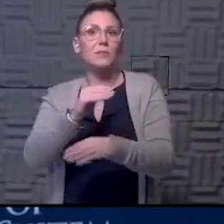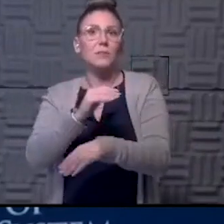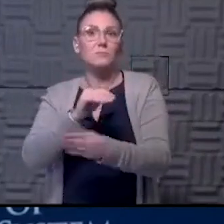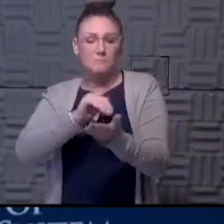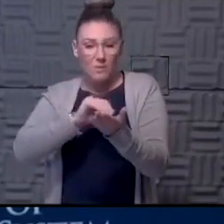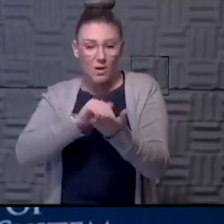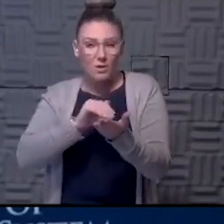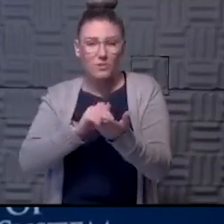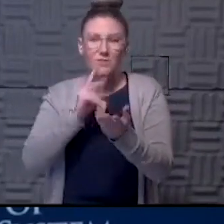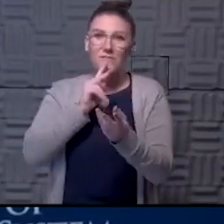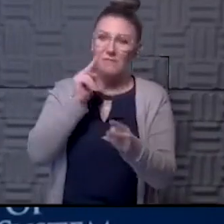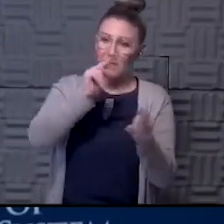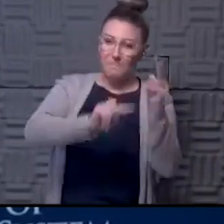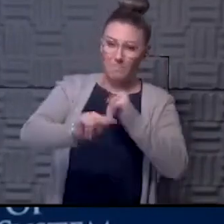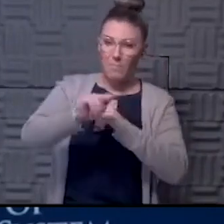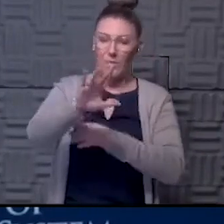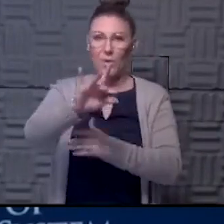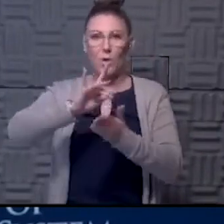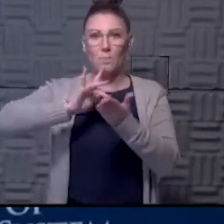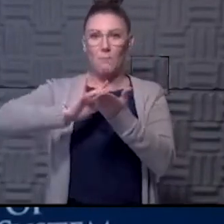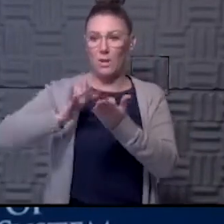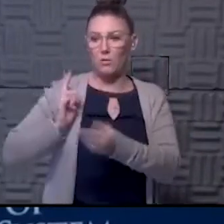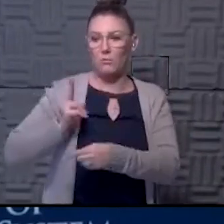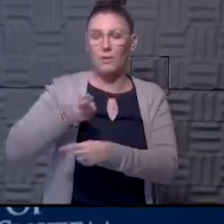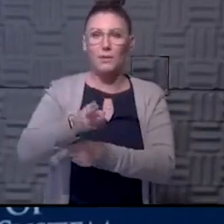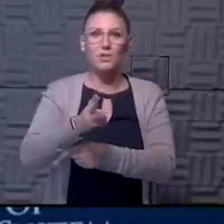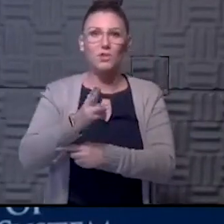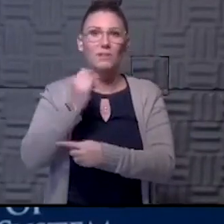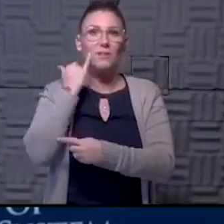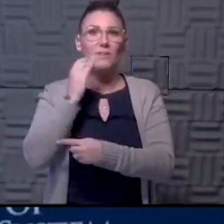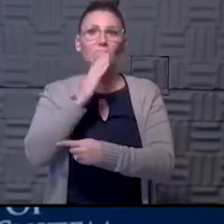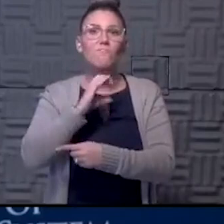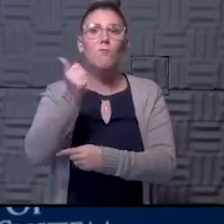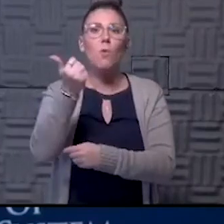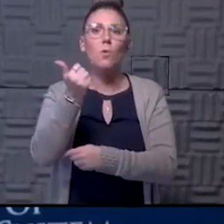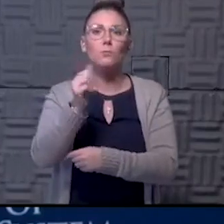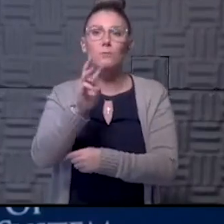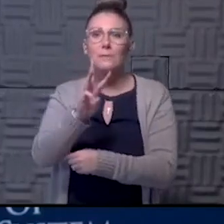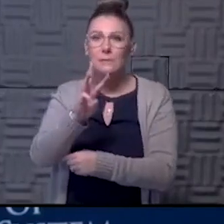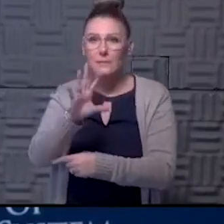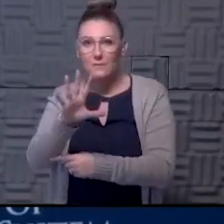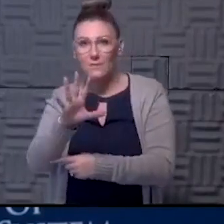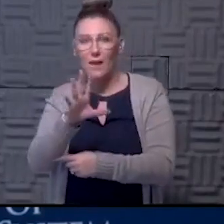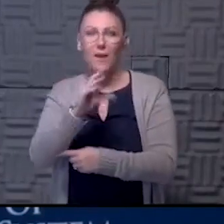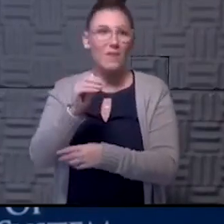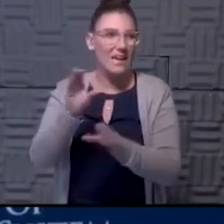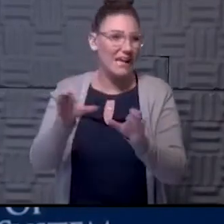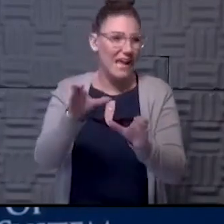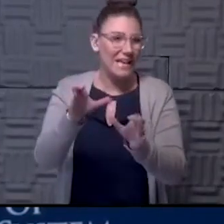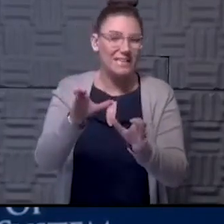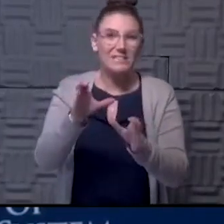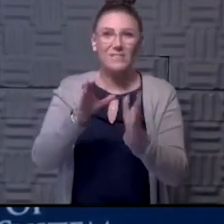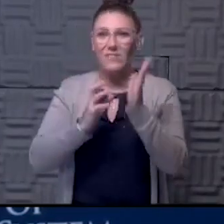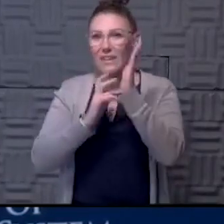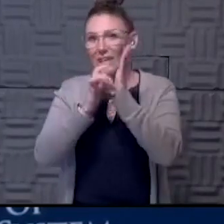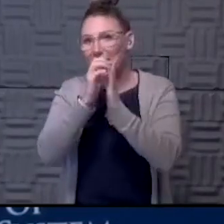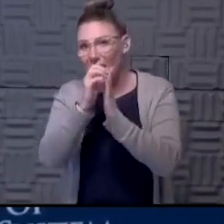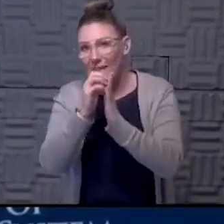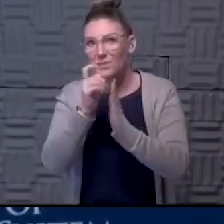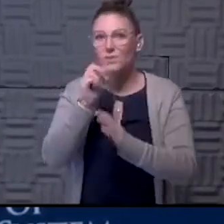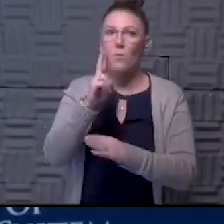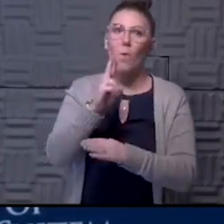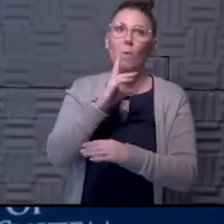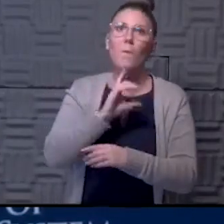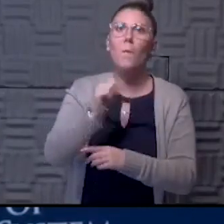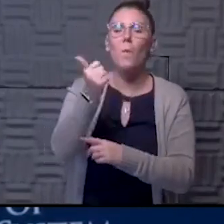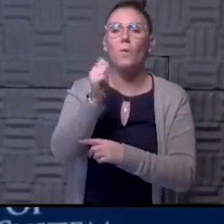the patient's medical history. So if they're over 65 and they have active cancer, if they're over 55